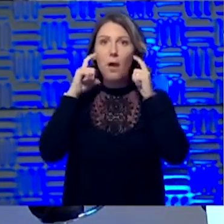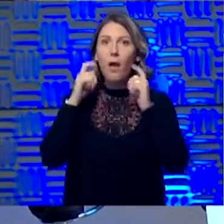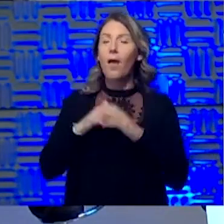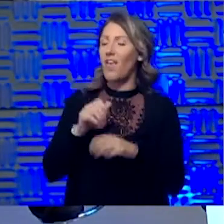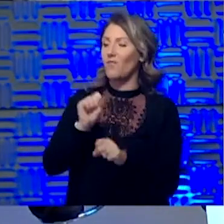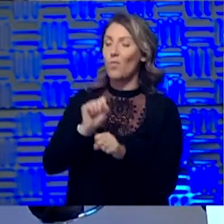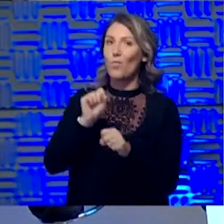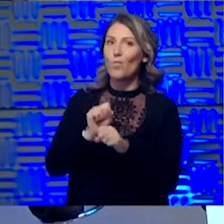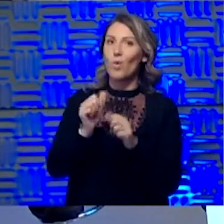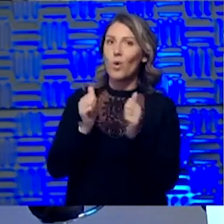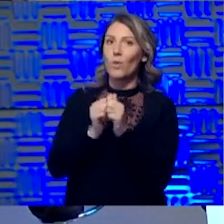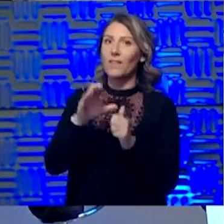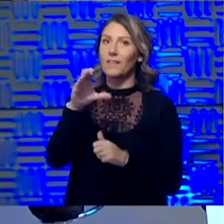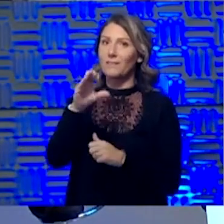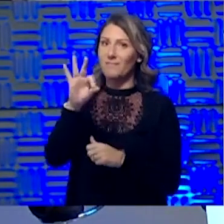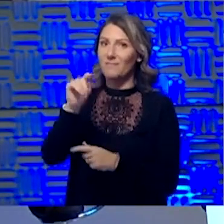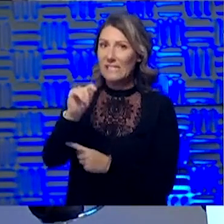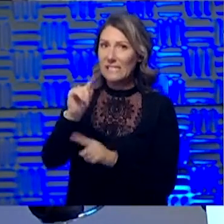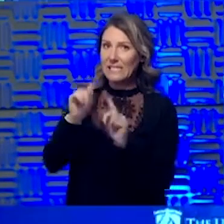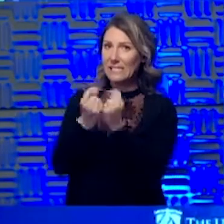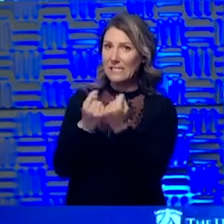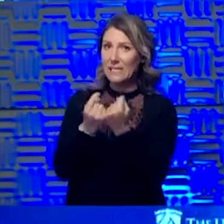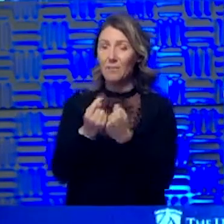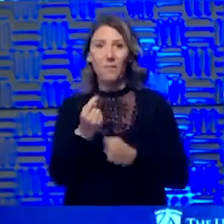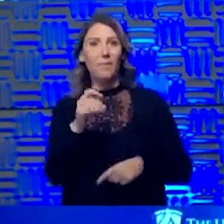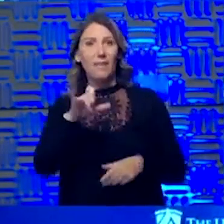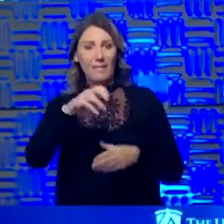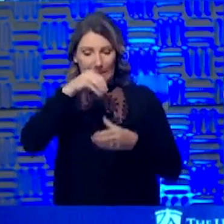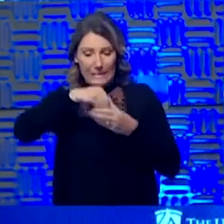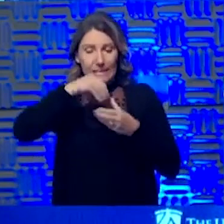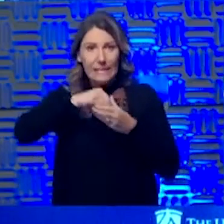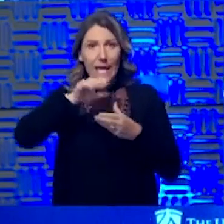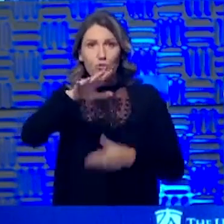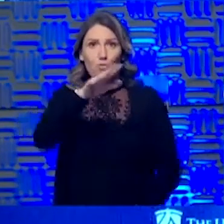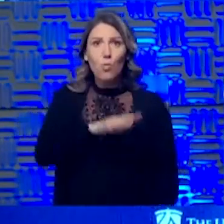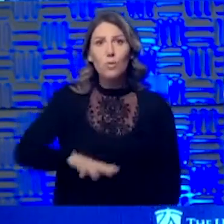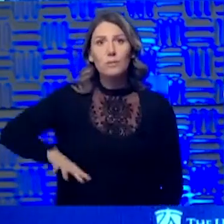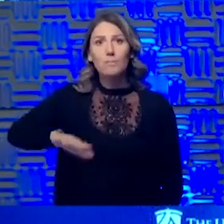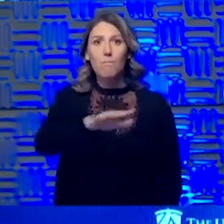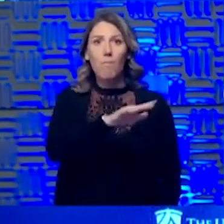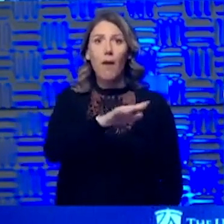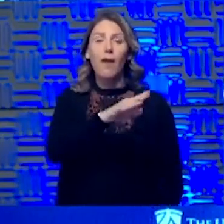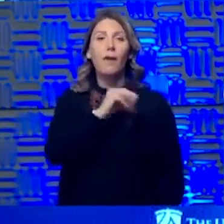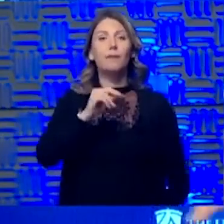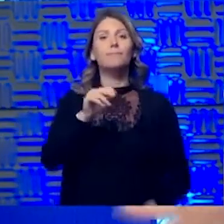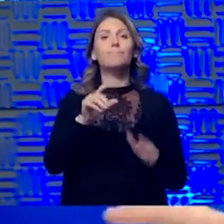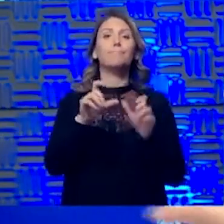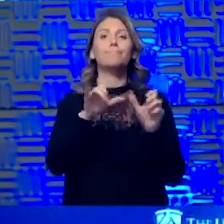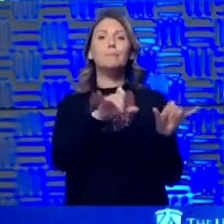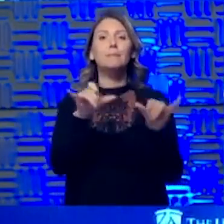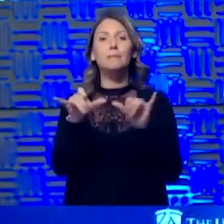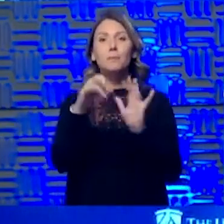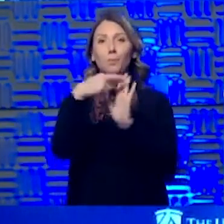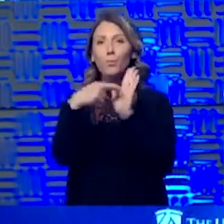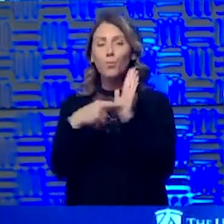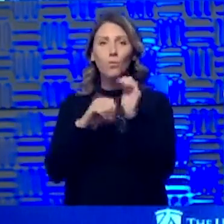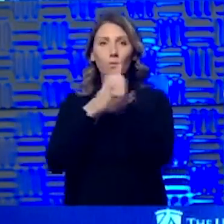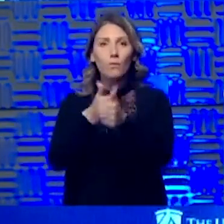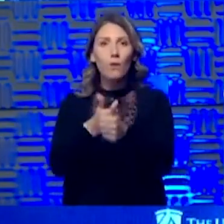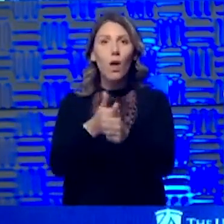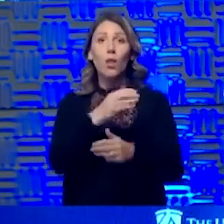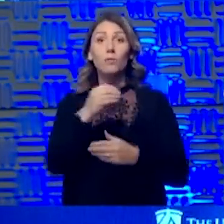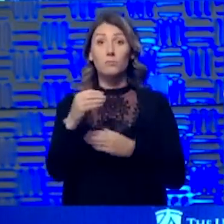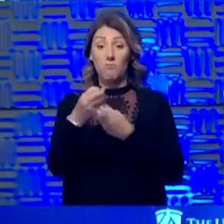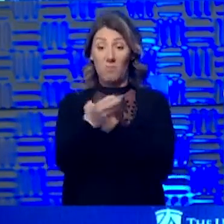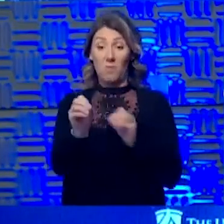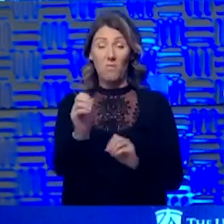mentioned before the nurse who I work with, and so that's inside a bubble, inside of them, with the same rules you're following there. And then the office where I